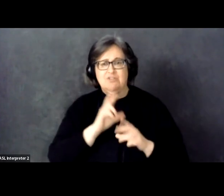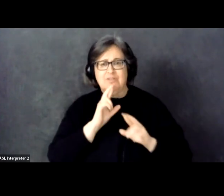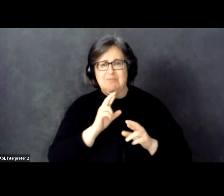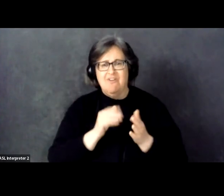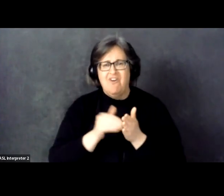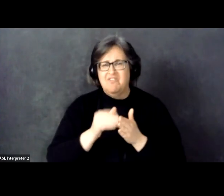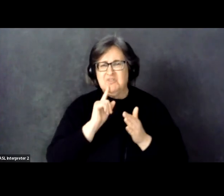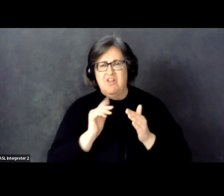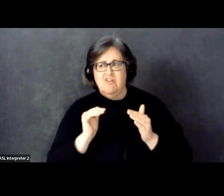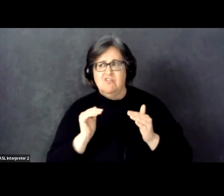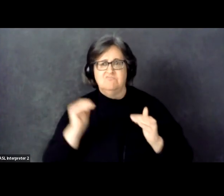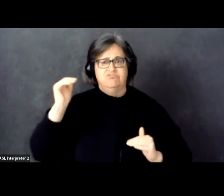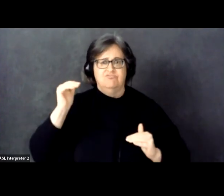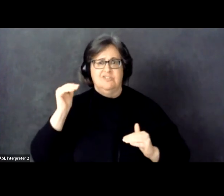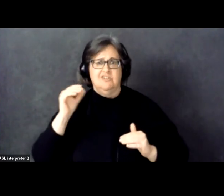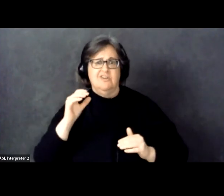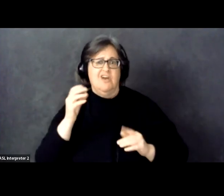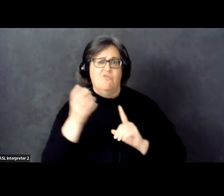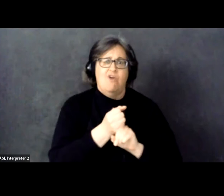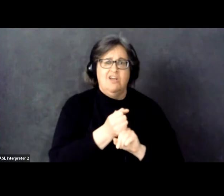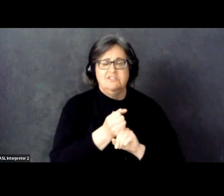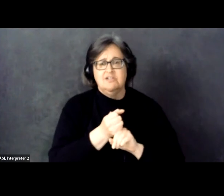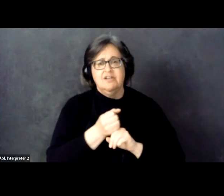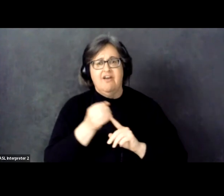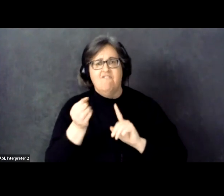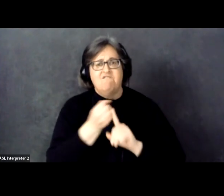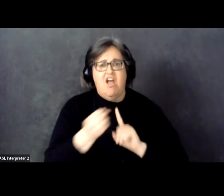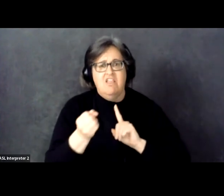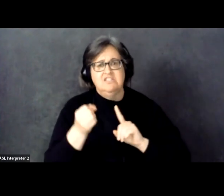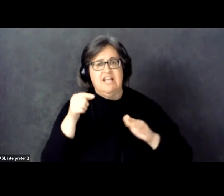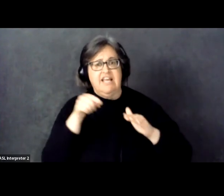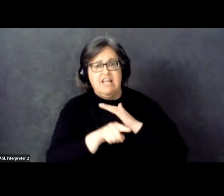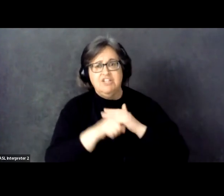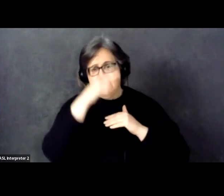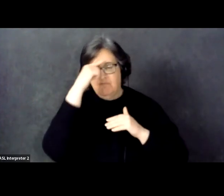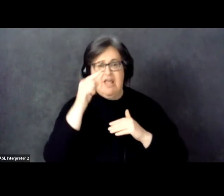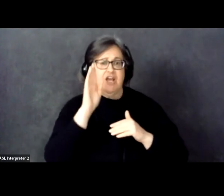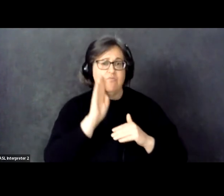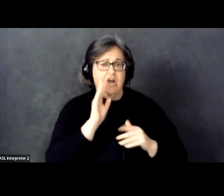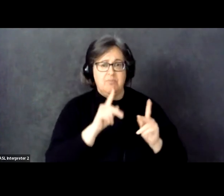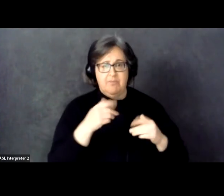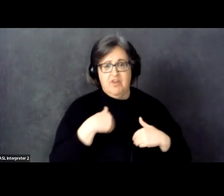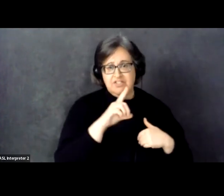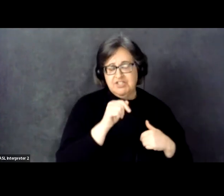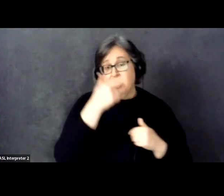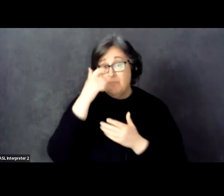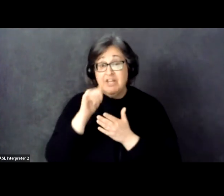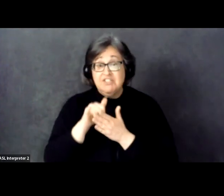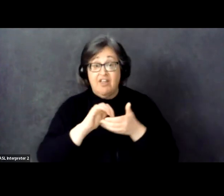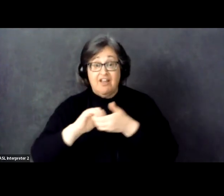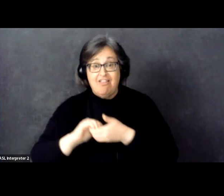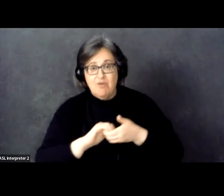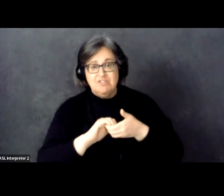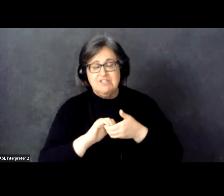in disproportionate arrest, violence, and killings of Black and Brown people with disabilities. But because of this collaboration